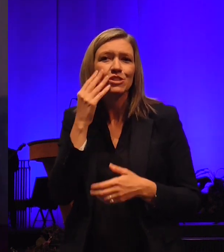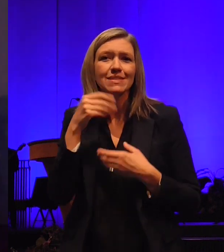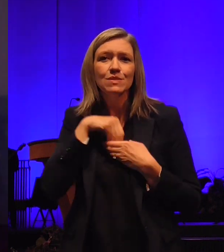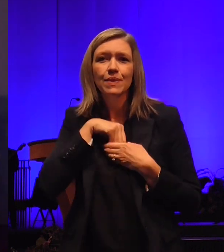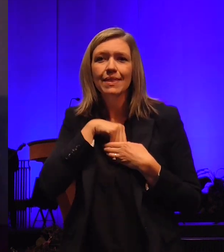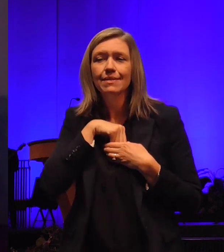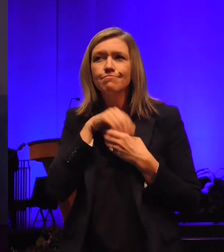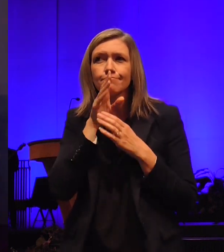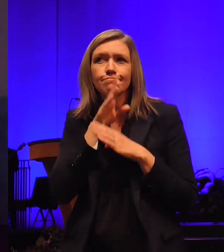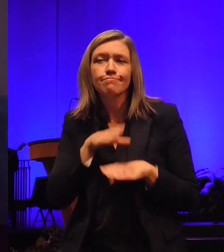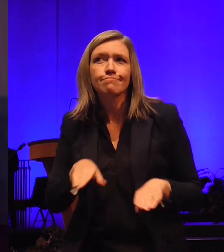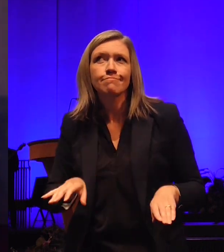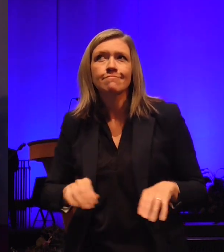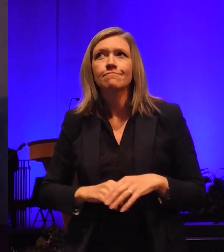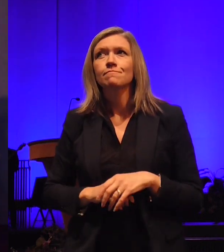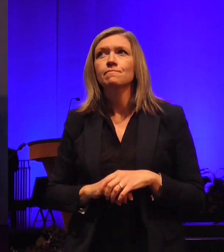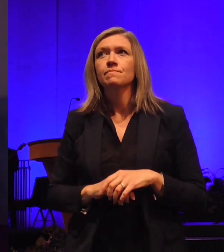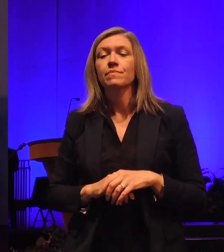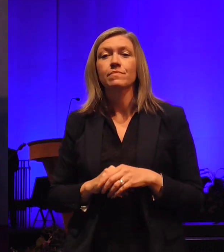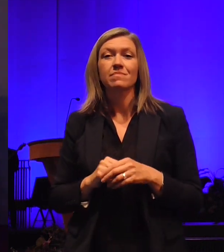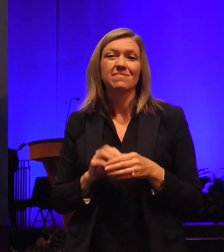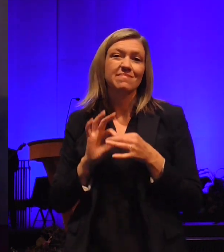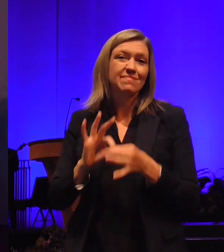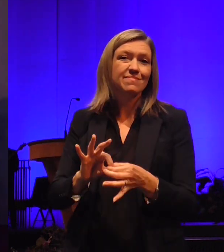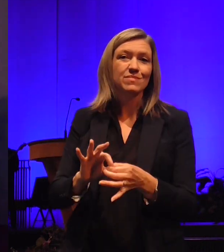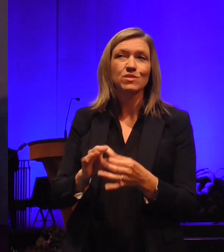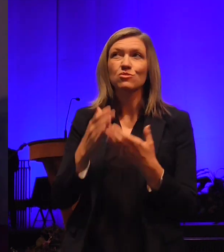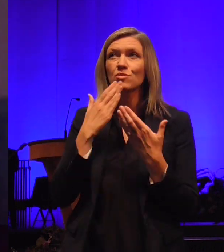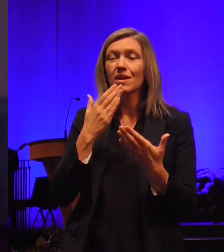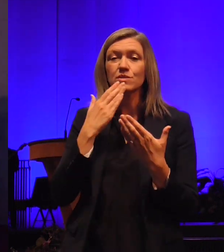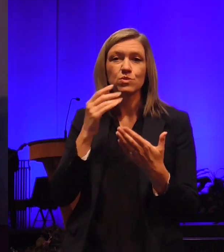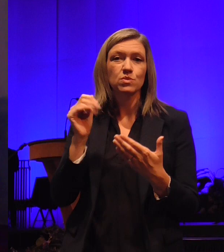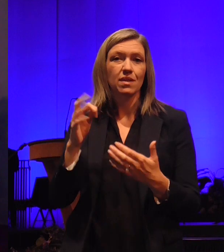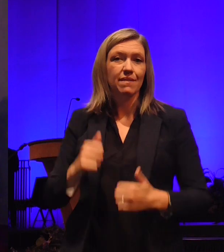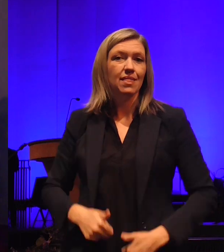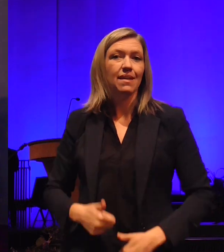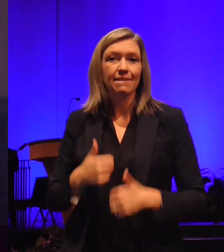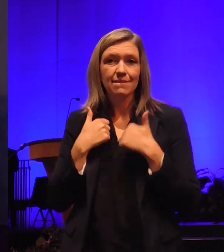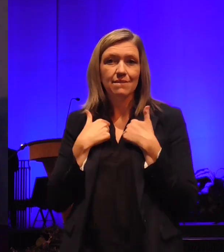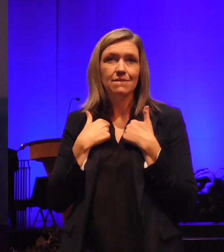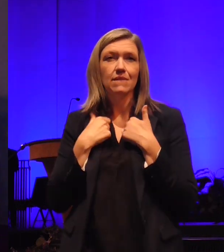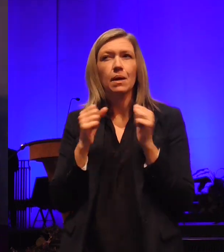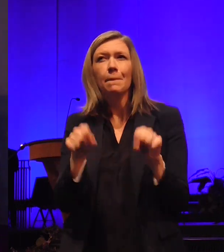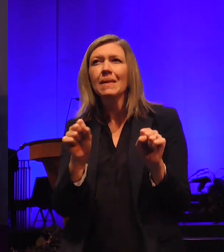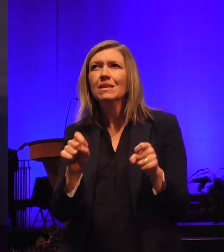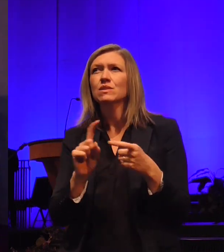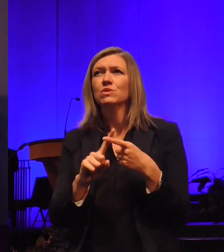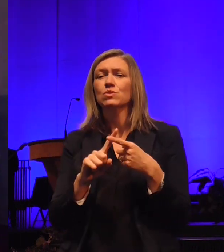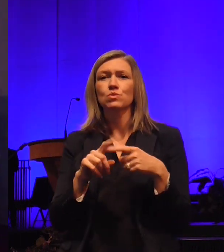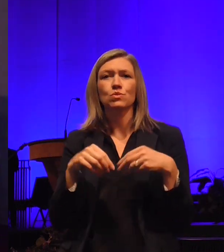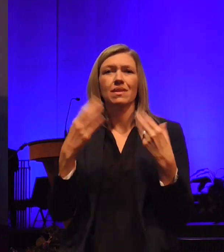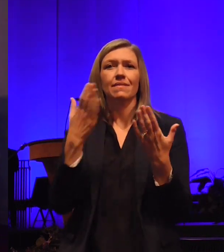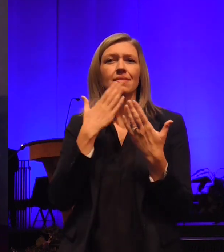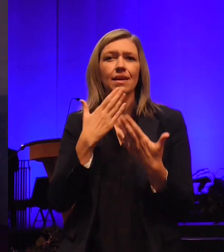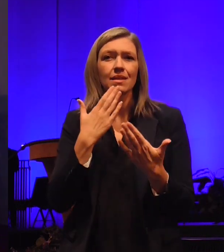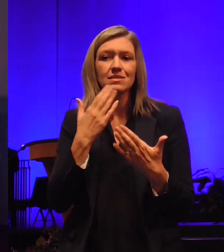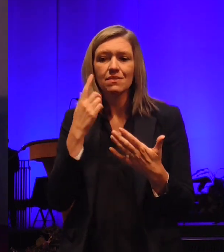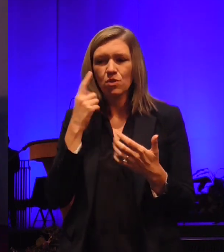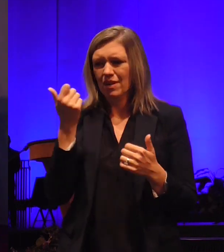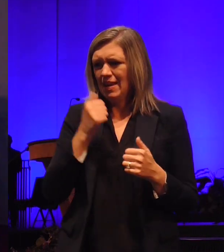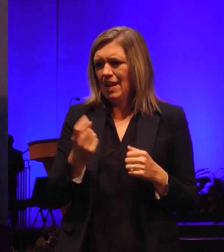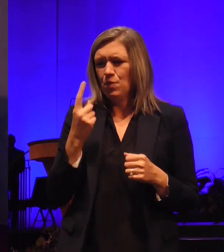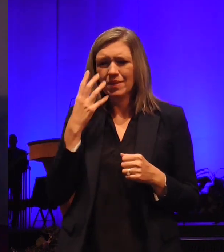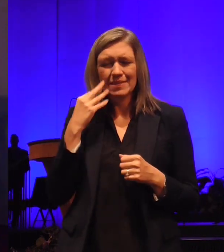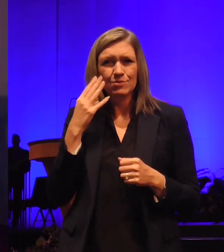within, through the gratitude of being alive, the ability to give thanks for everyone who's ever loved